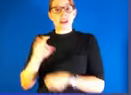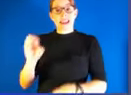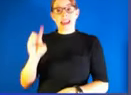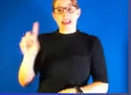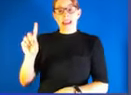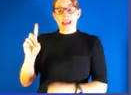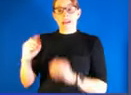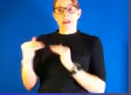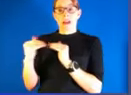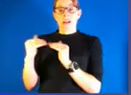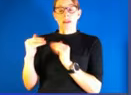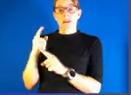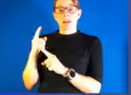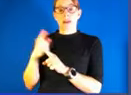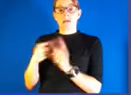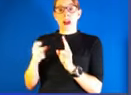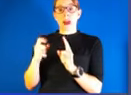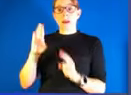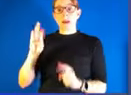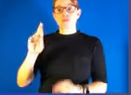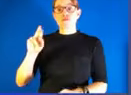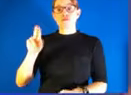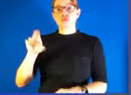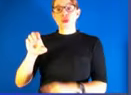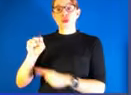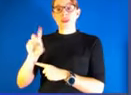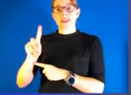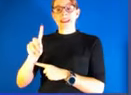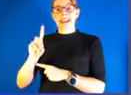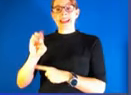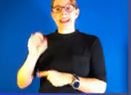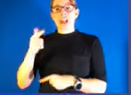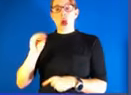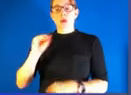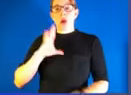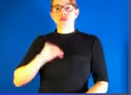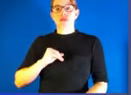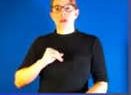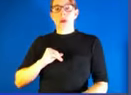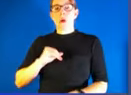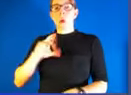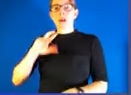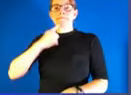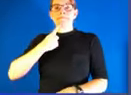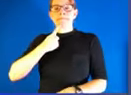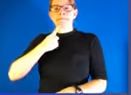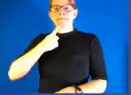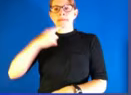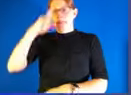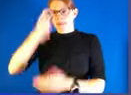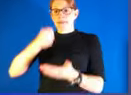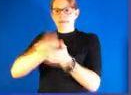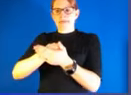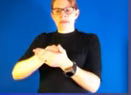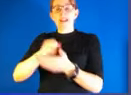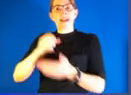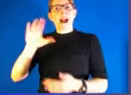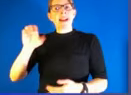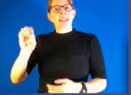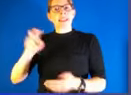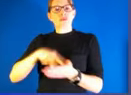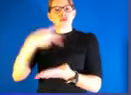that it's anywhere from a bruised ego to a significant head injury from a fall on the ice. So, you know, I think we want to make